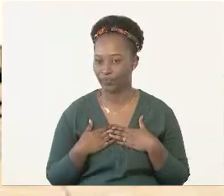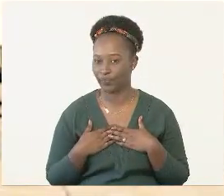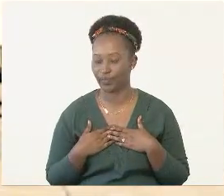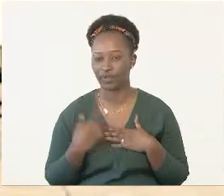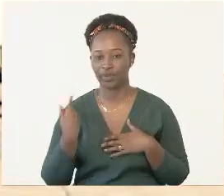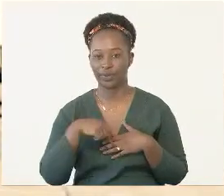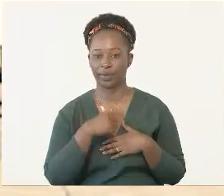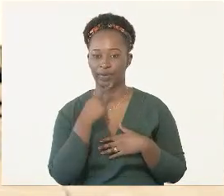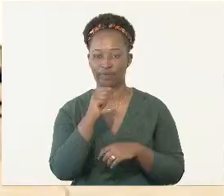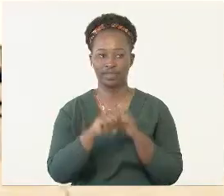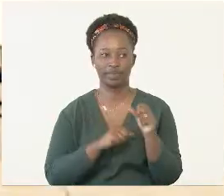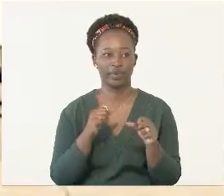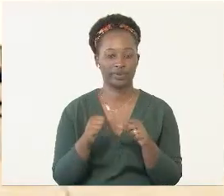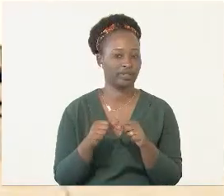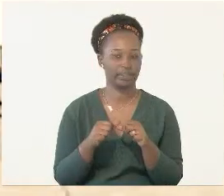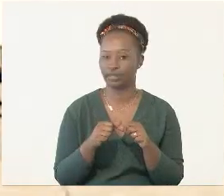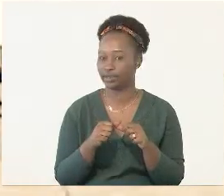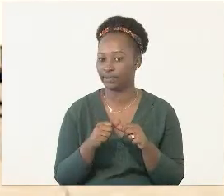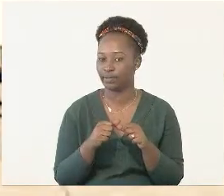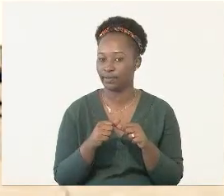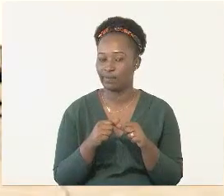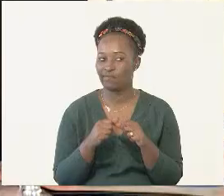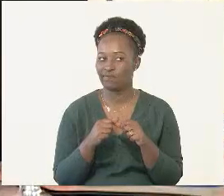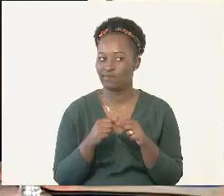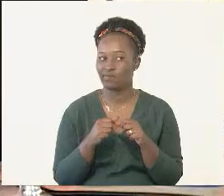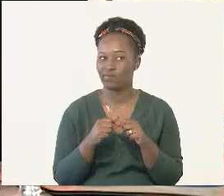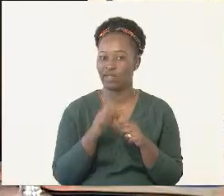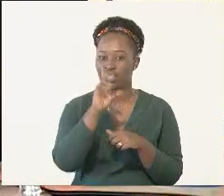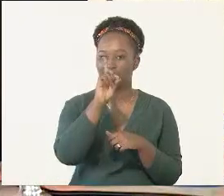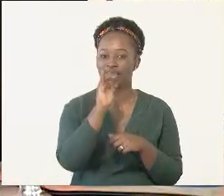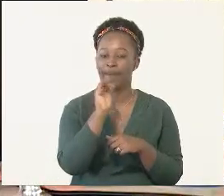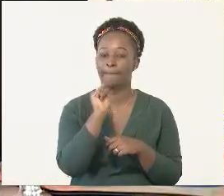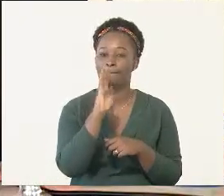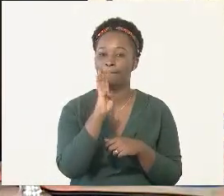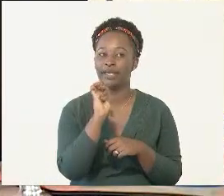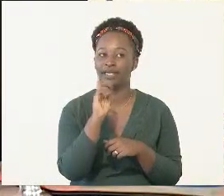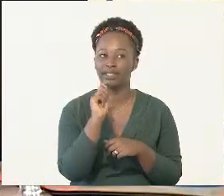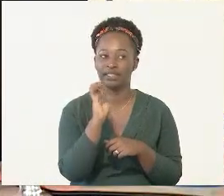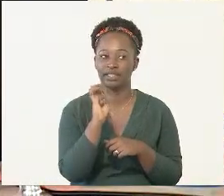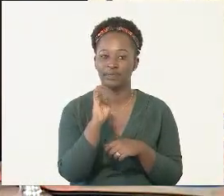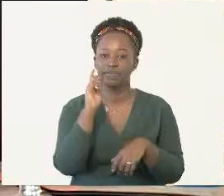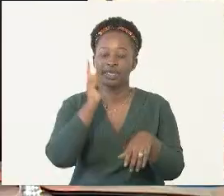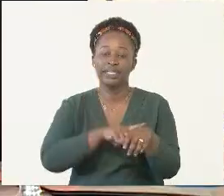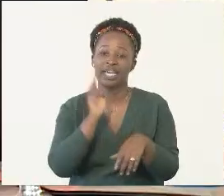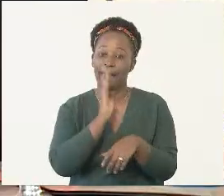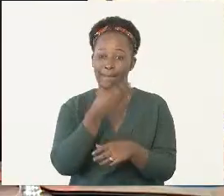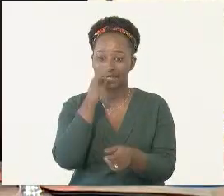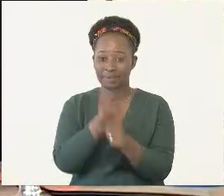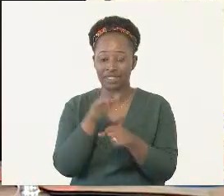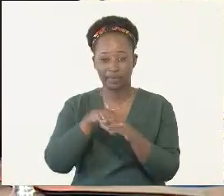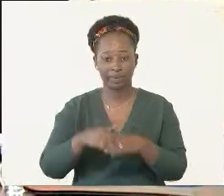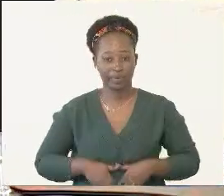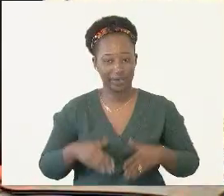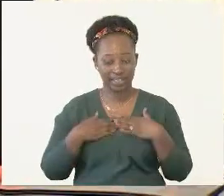We talked about diuresis, or what you call diabetes insipidus, when there is too much water passing through the